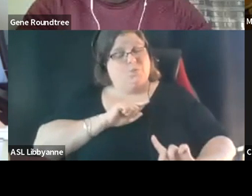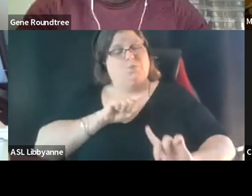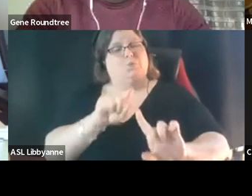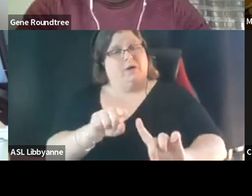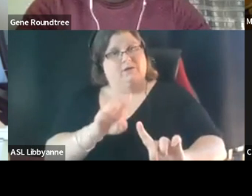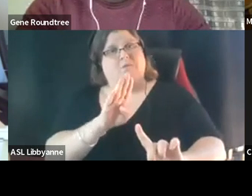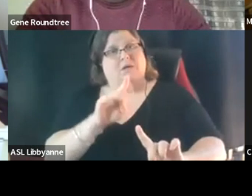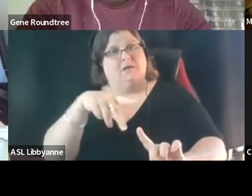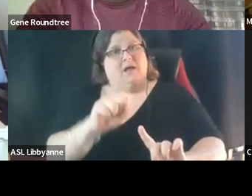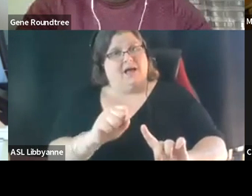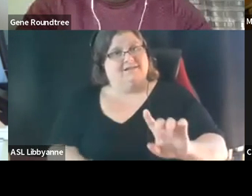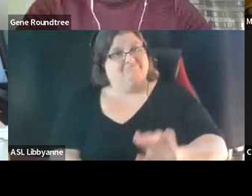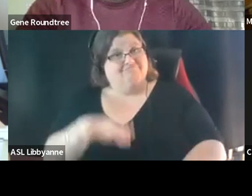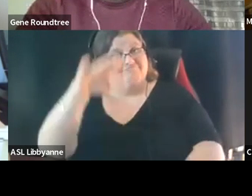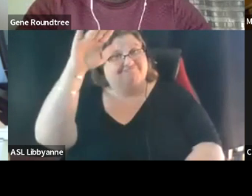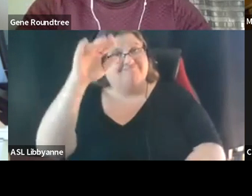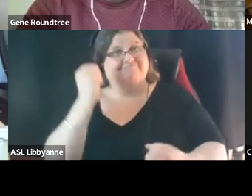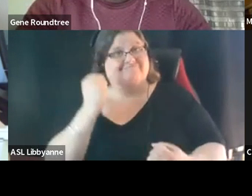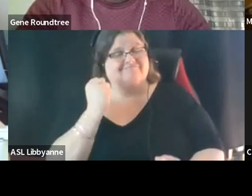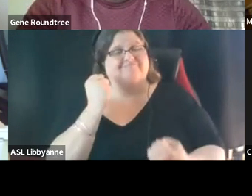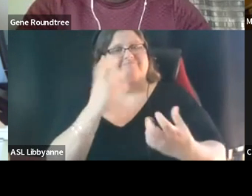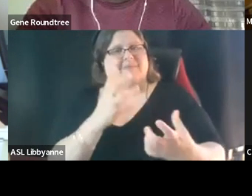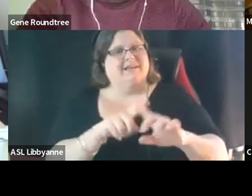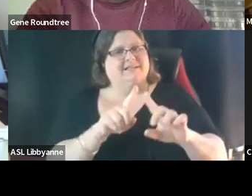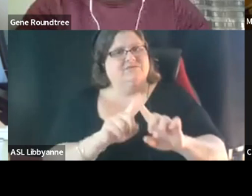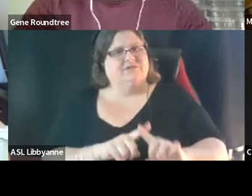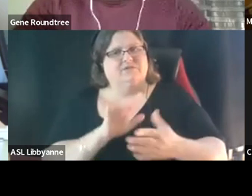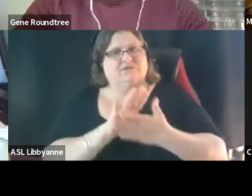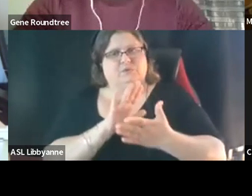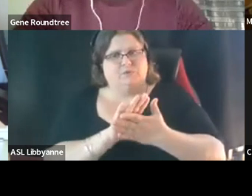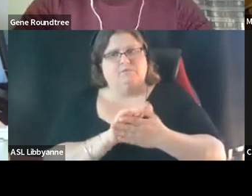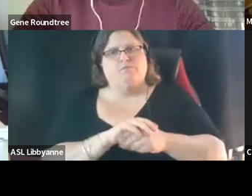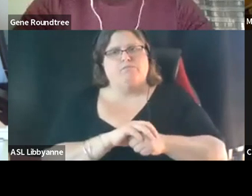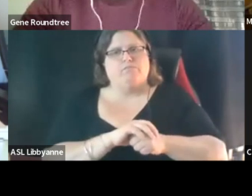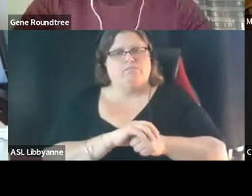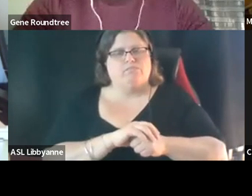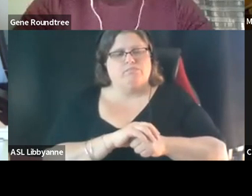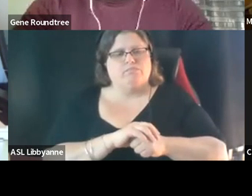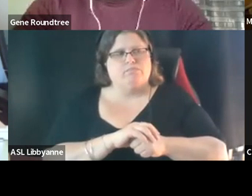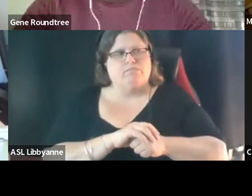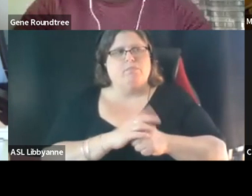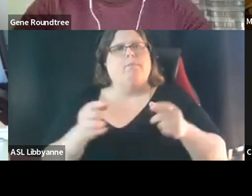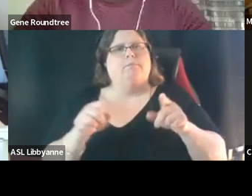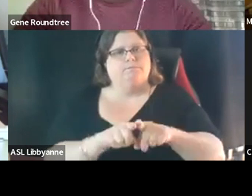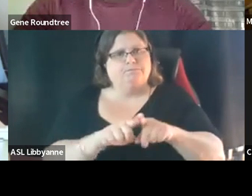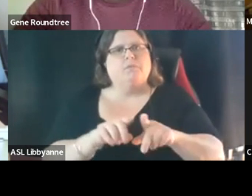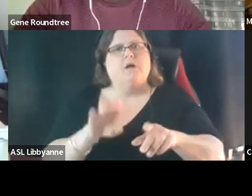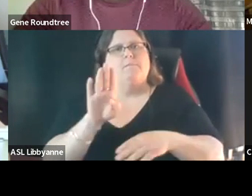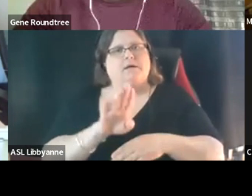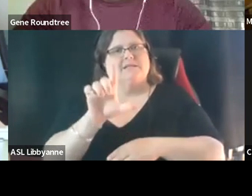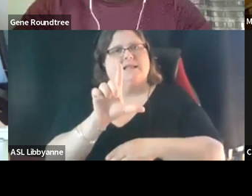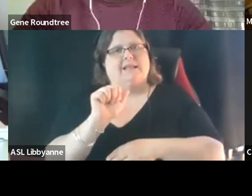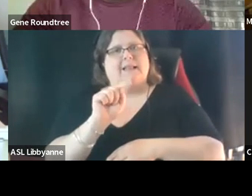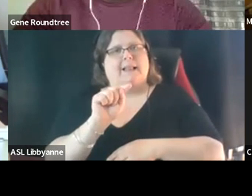coming up through many, many different Boston Public Schools, but also Boston Latin School, where I am now a